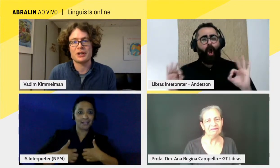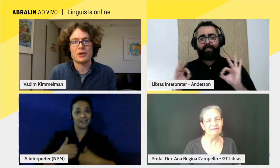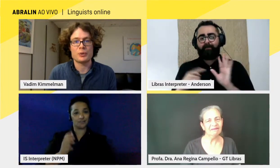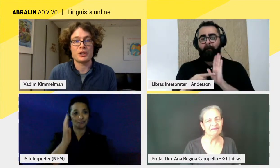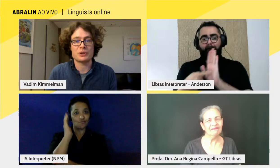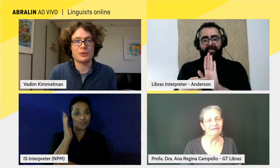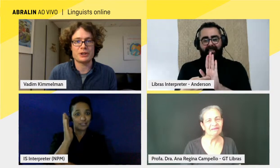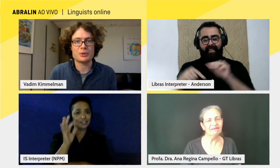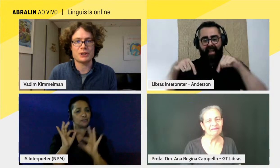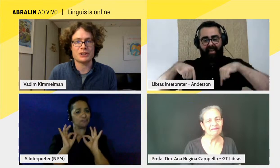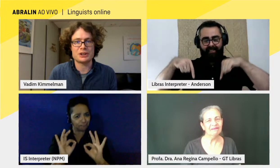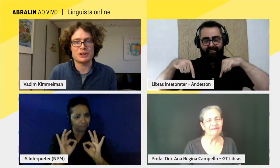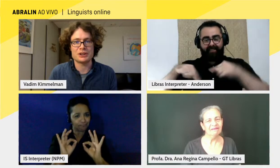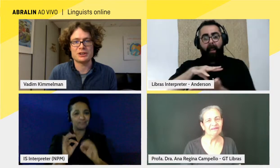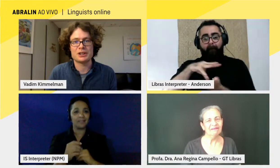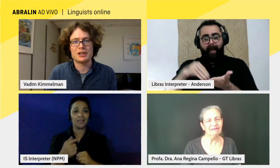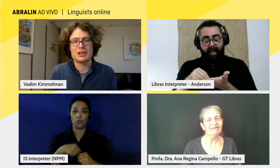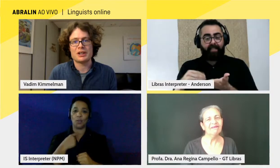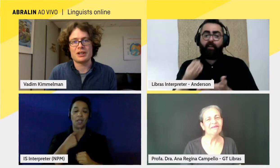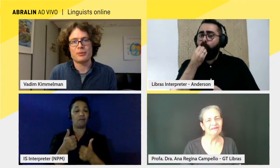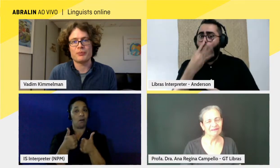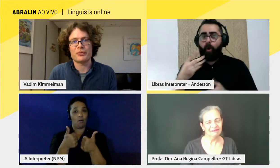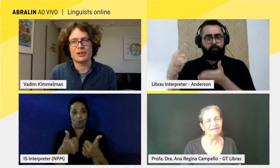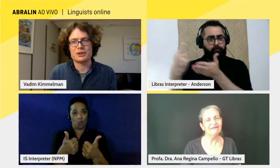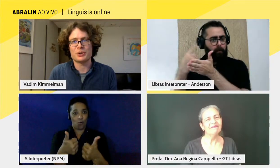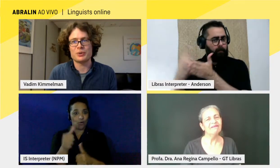I think we had great questions.